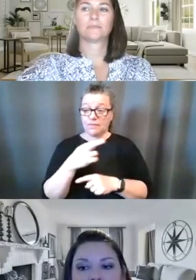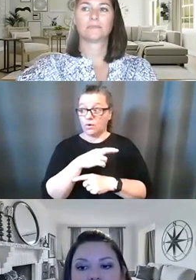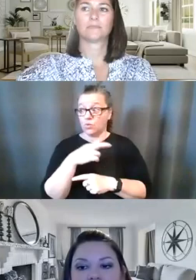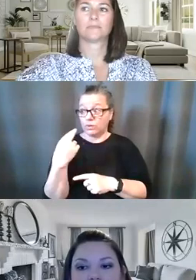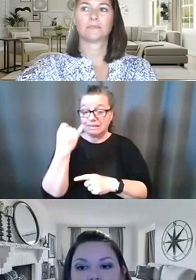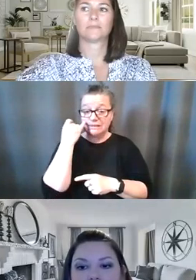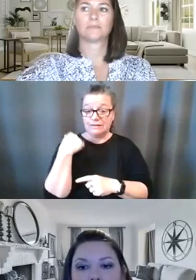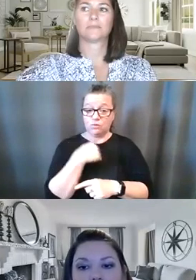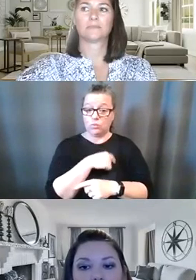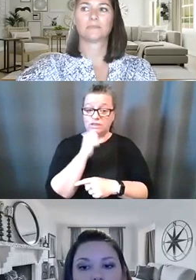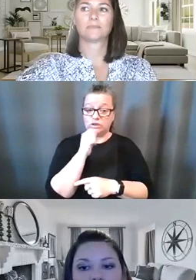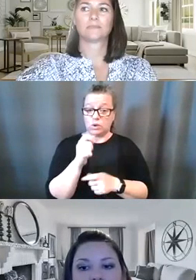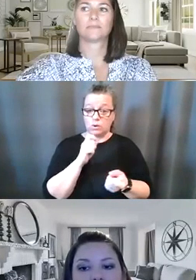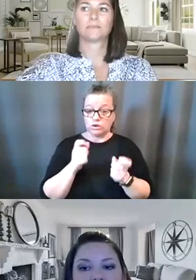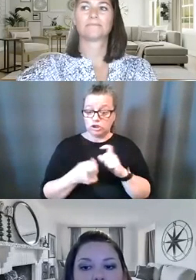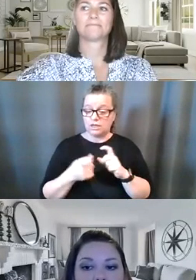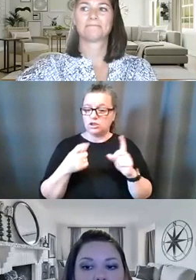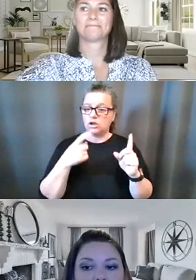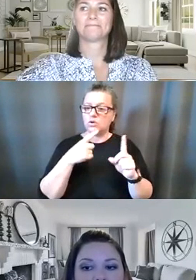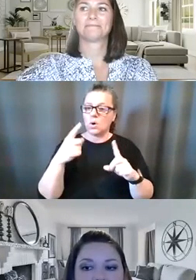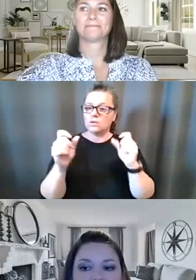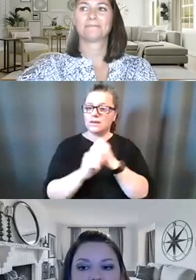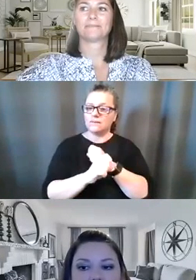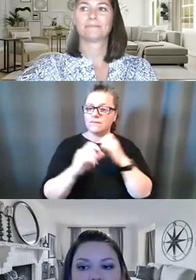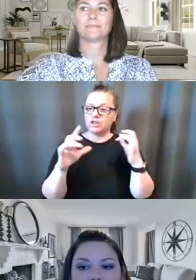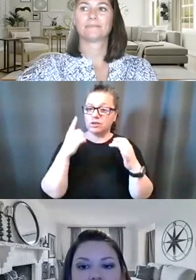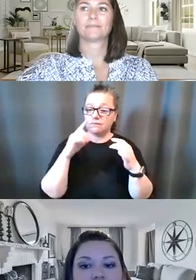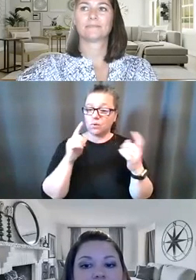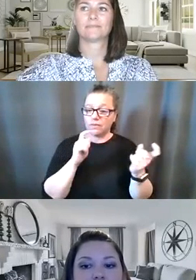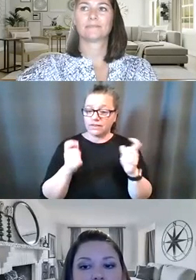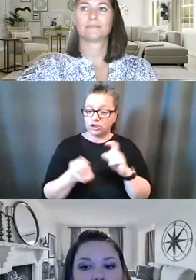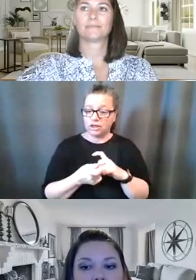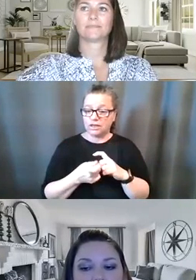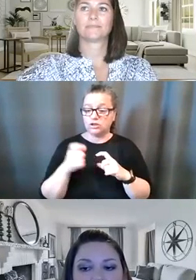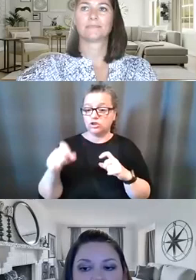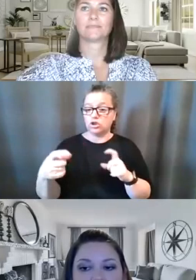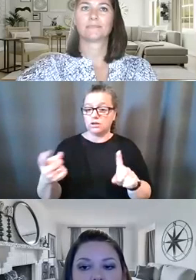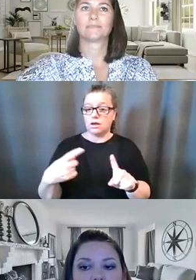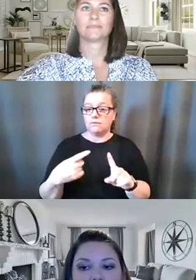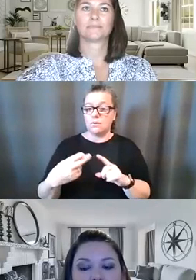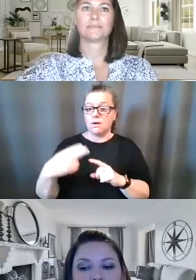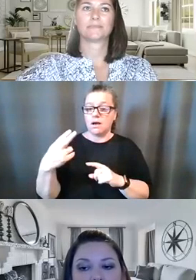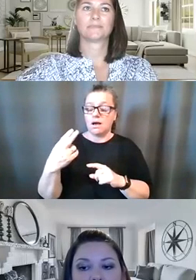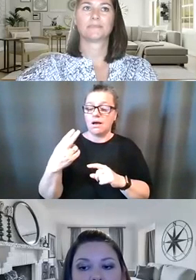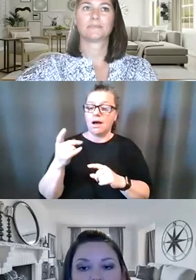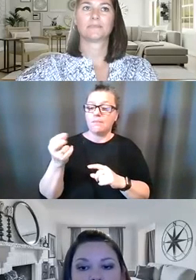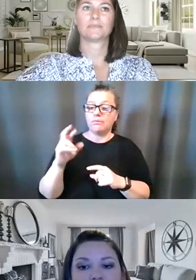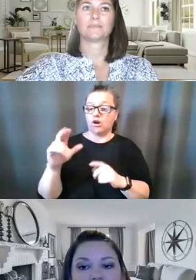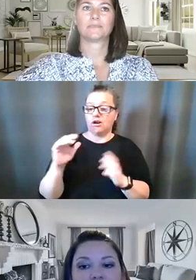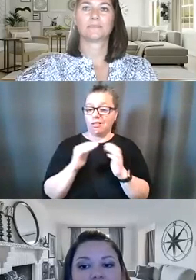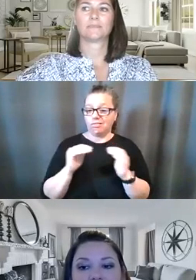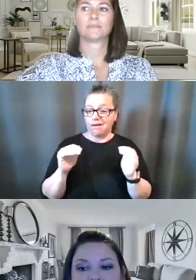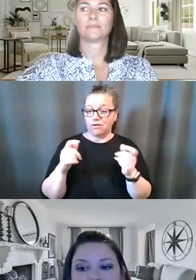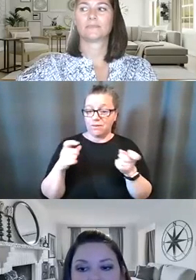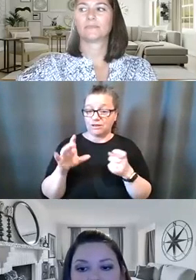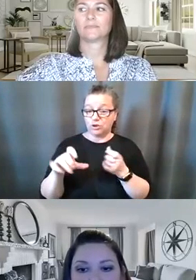don't change, what our goals and vision are for the change should come from upper level management. So your sponsor